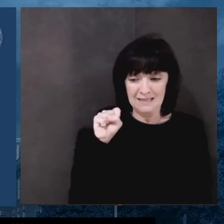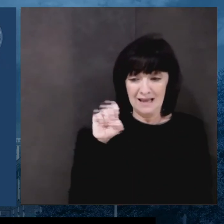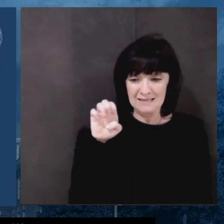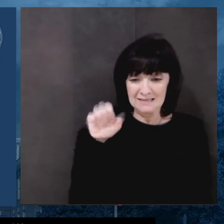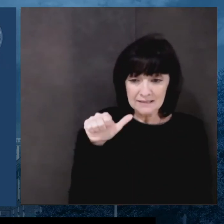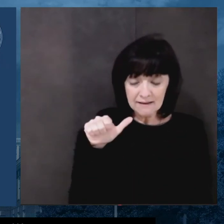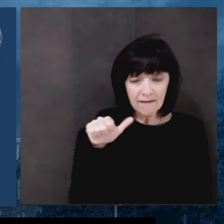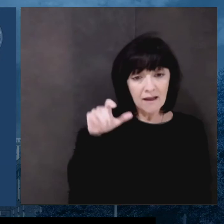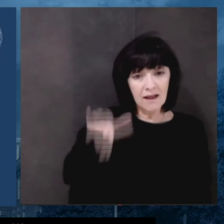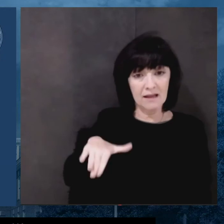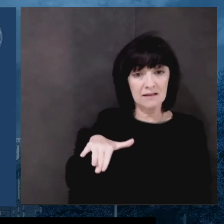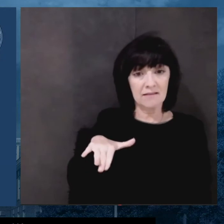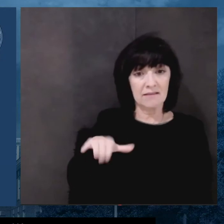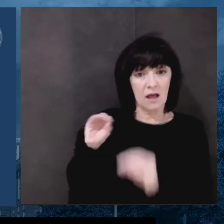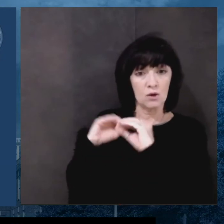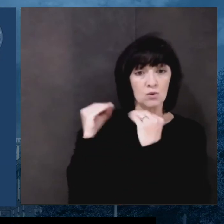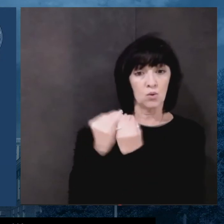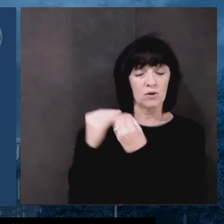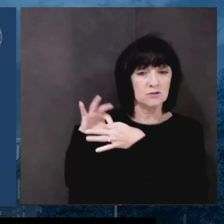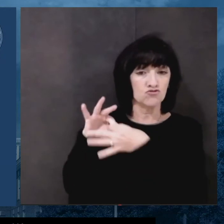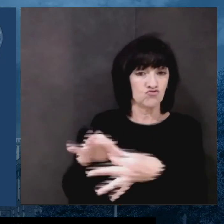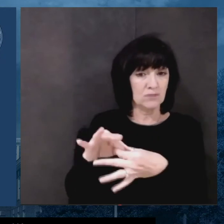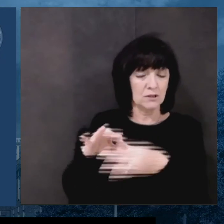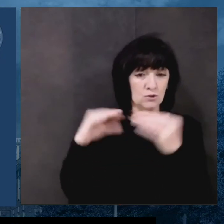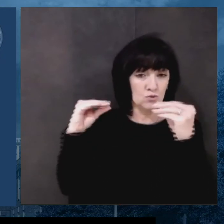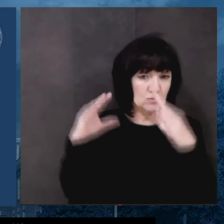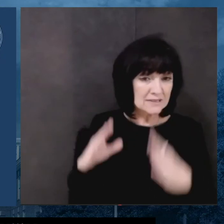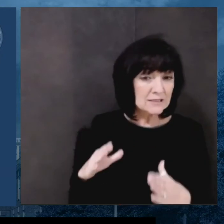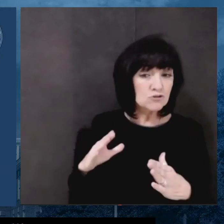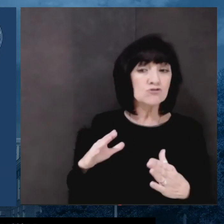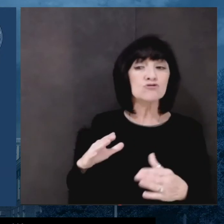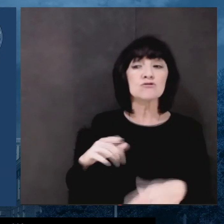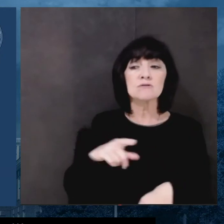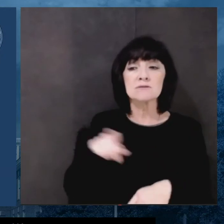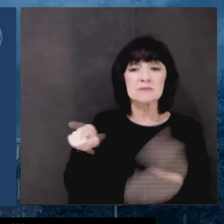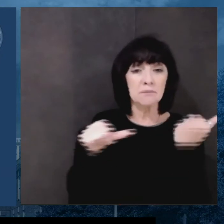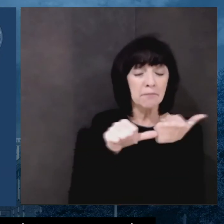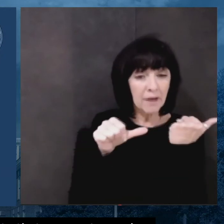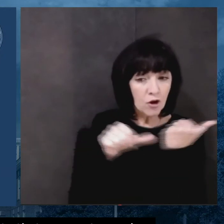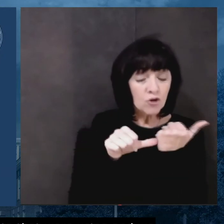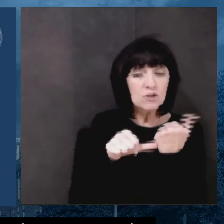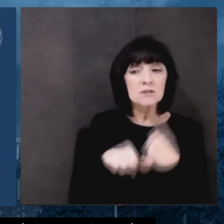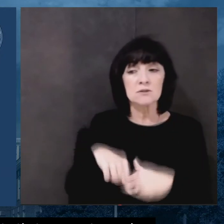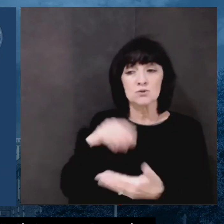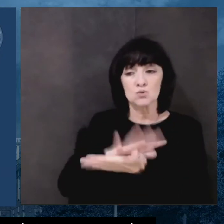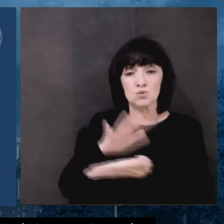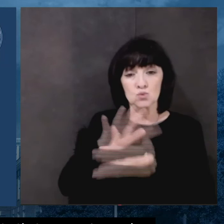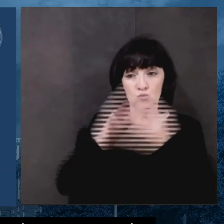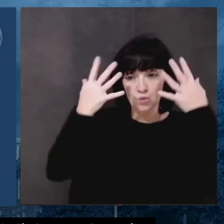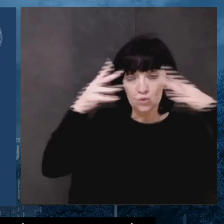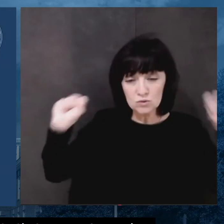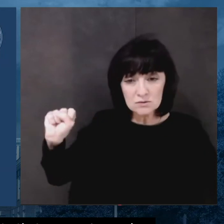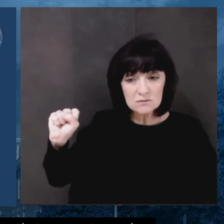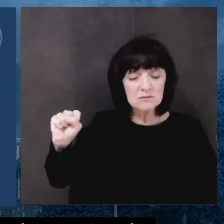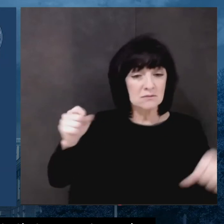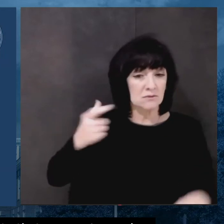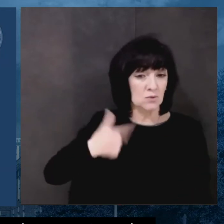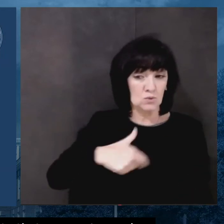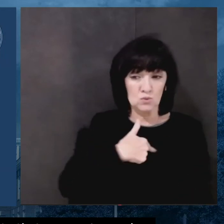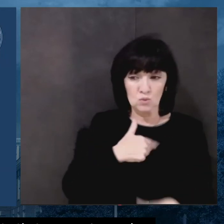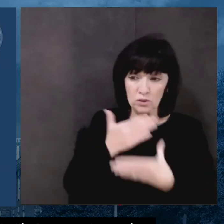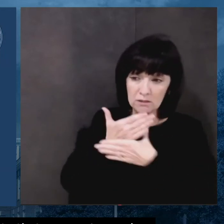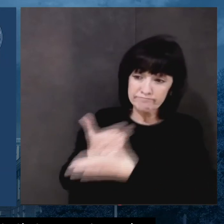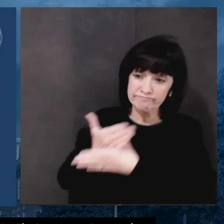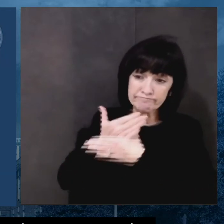data that we're using. We interact with school superintendents and again share data with